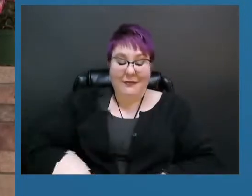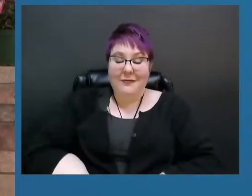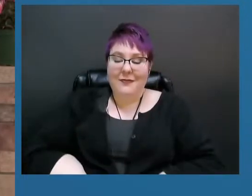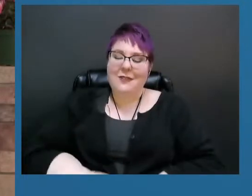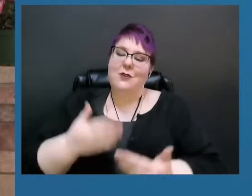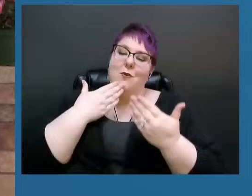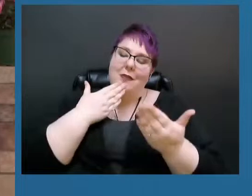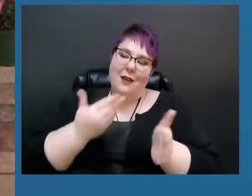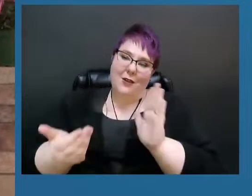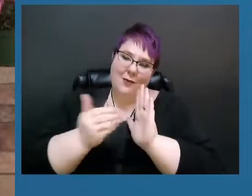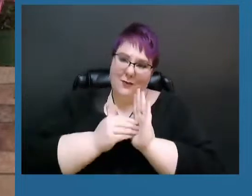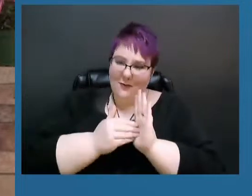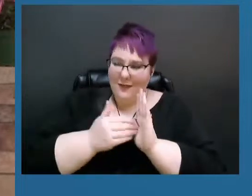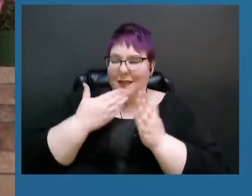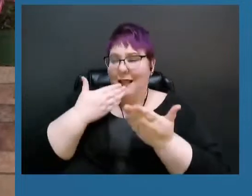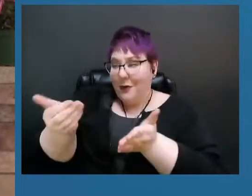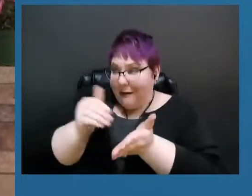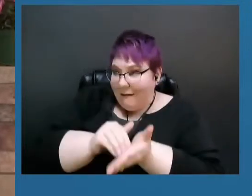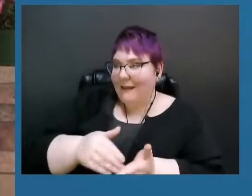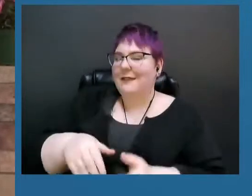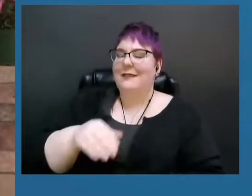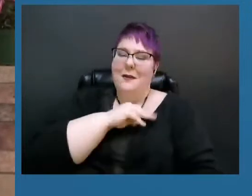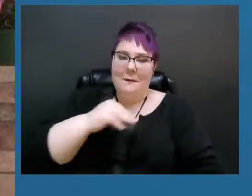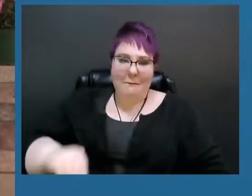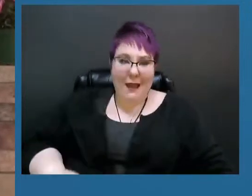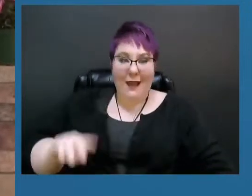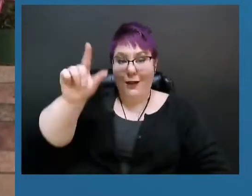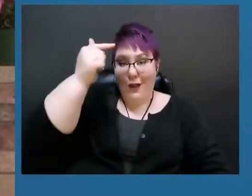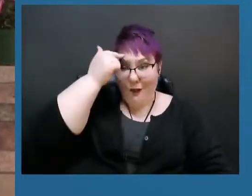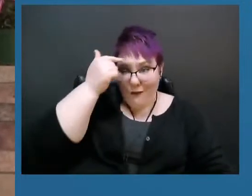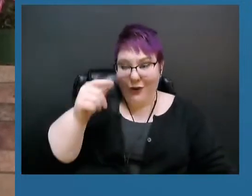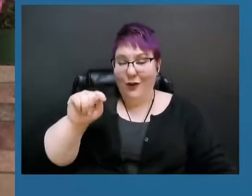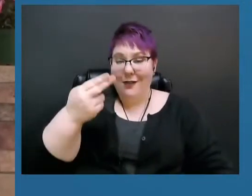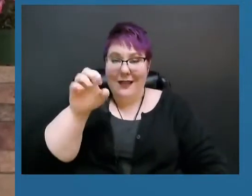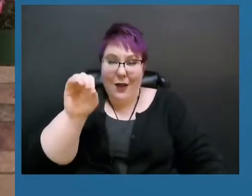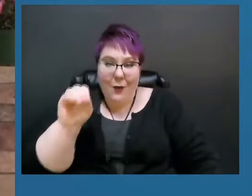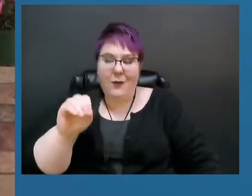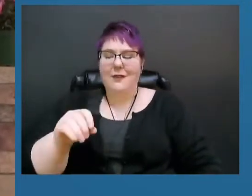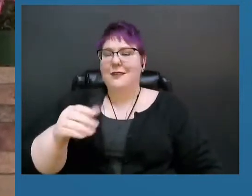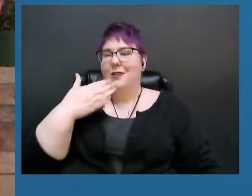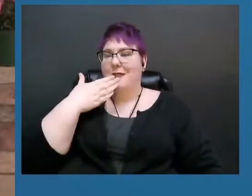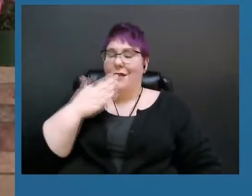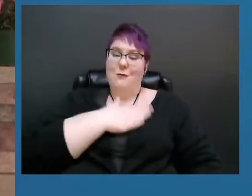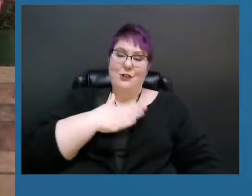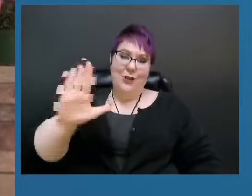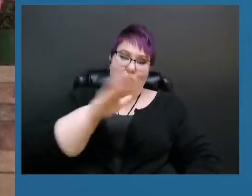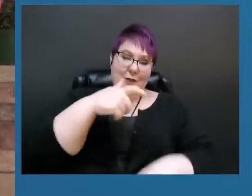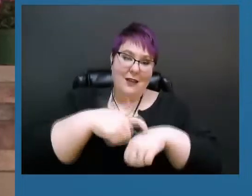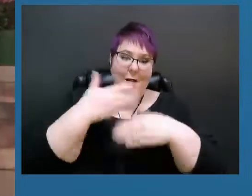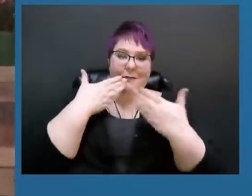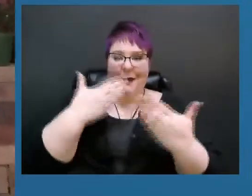Governor Hochul. Thank you, Mayor Evans. Theodore. I appreciate everyone for your time today. Thank you very much.